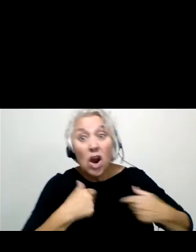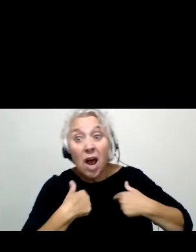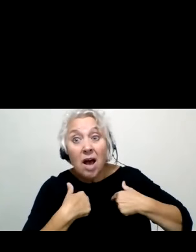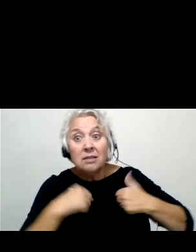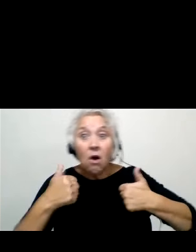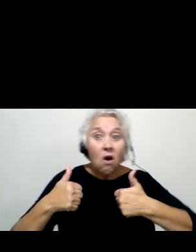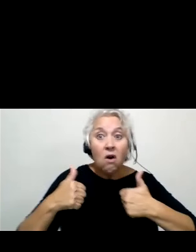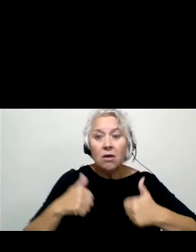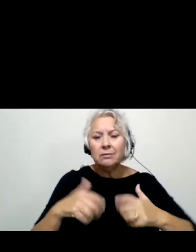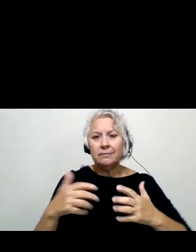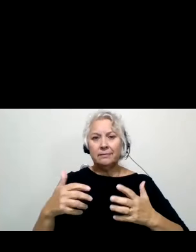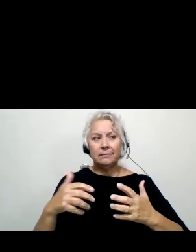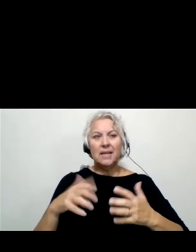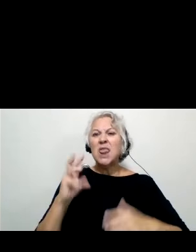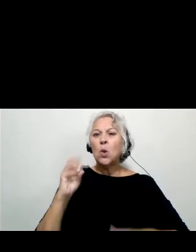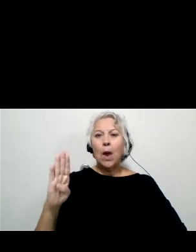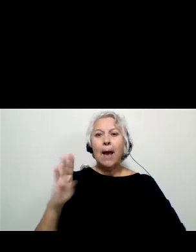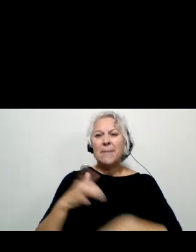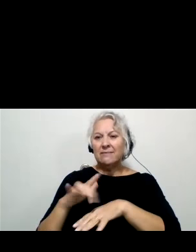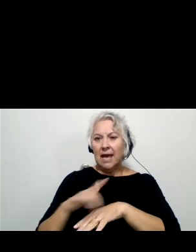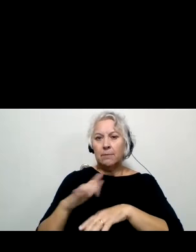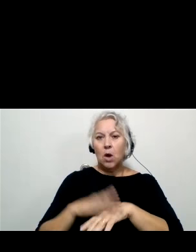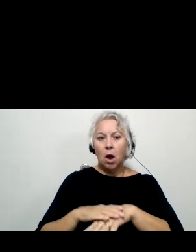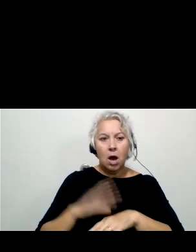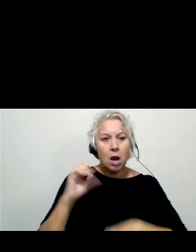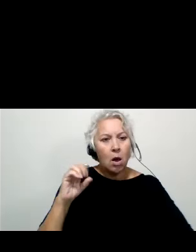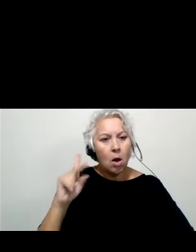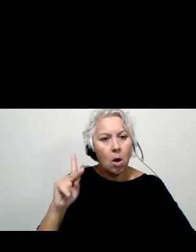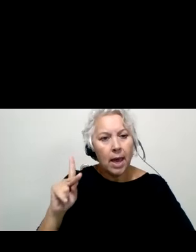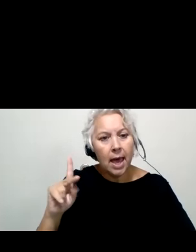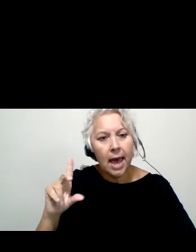And so the website is available on